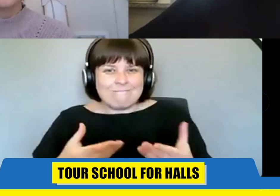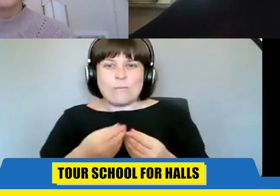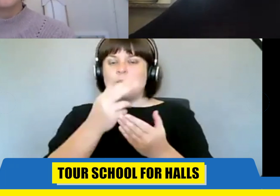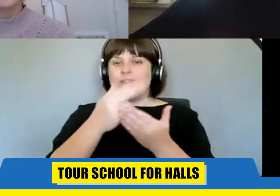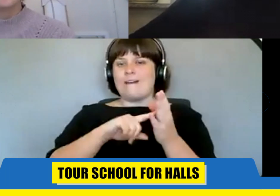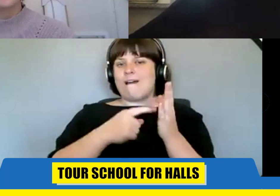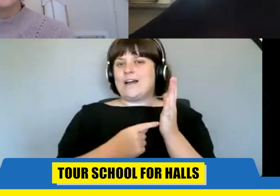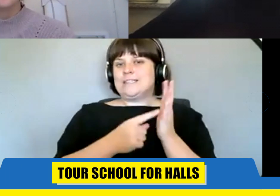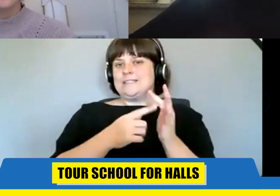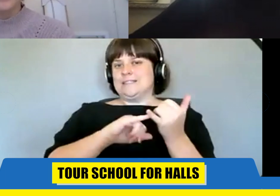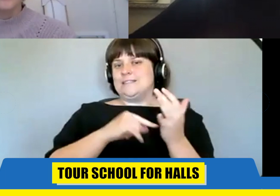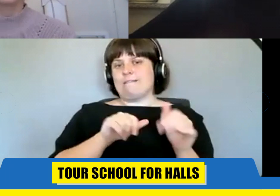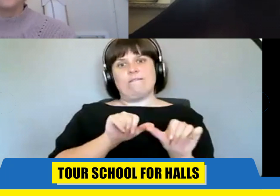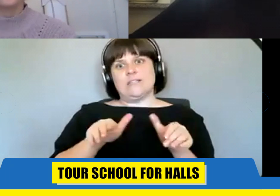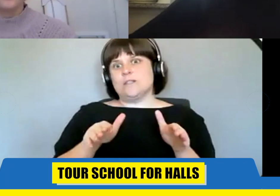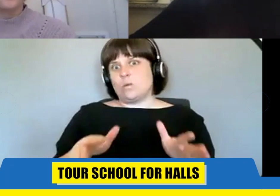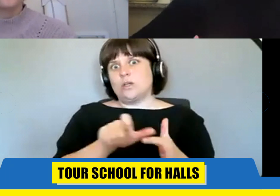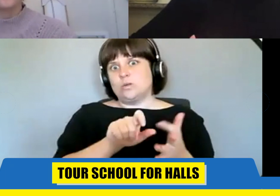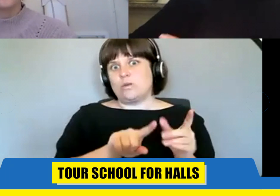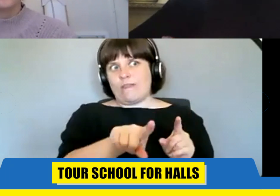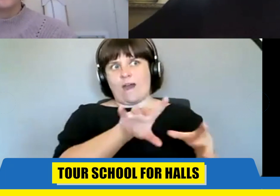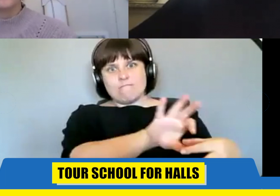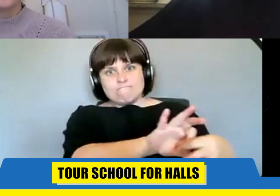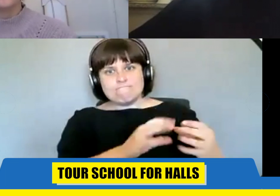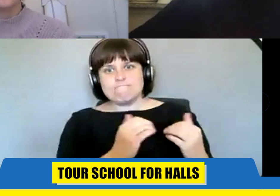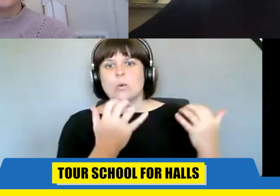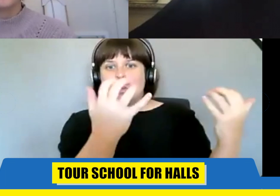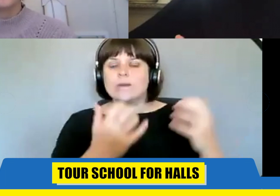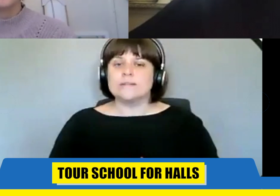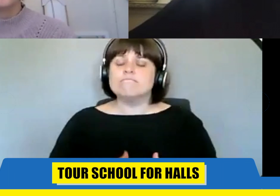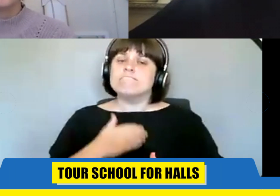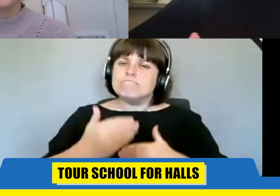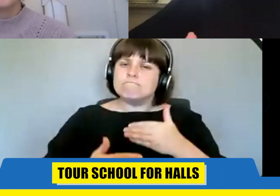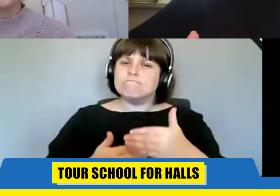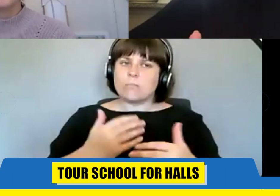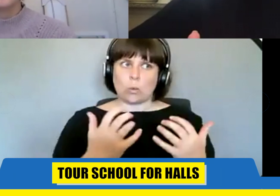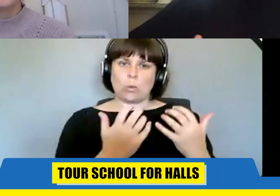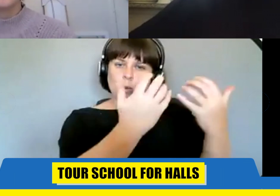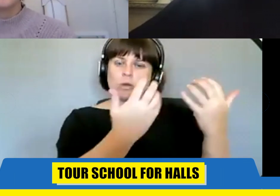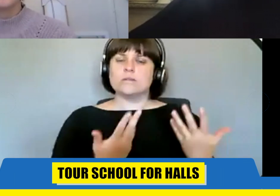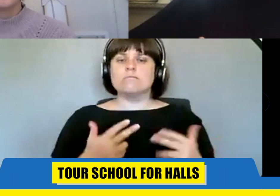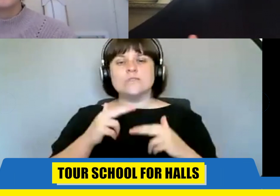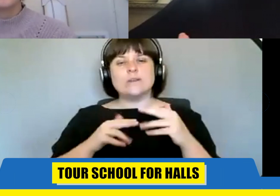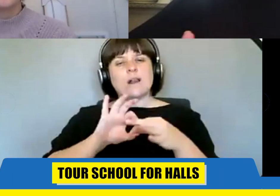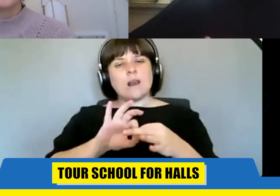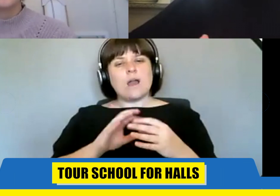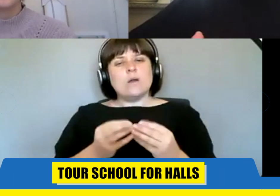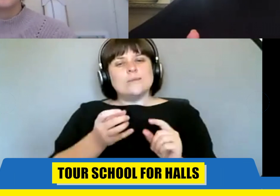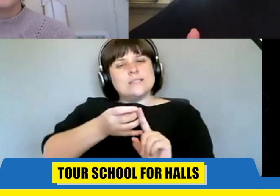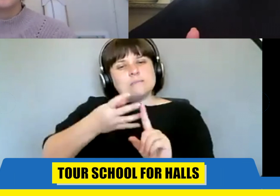great ways to do that. And over time, audiences will develop relationships with particular companies